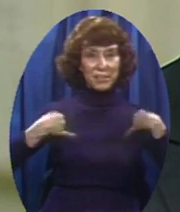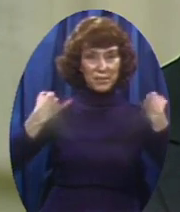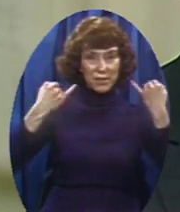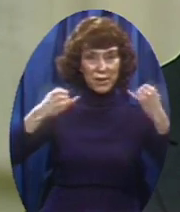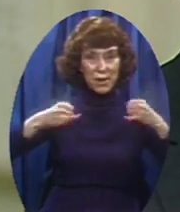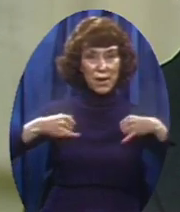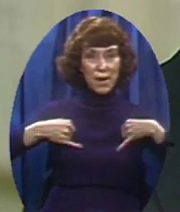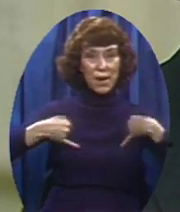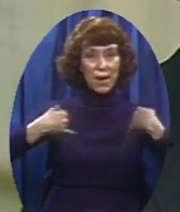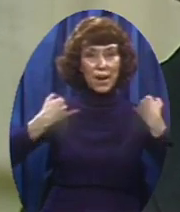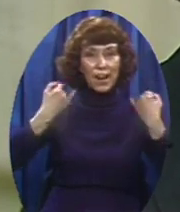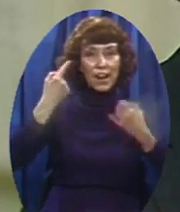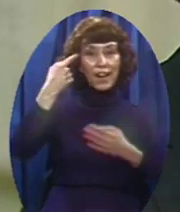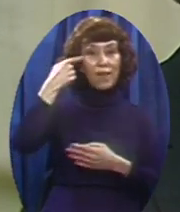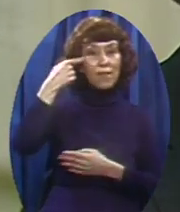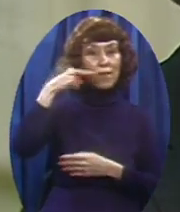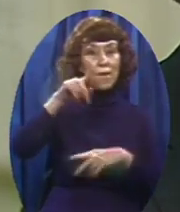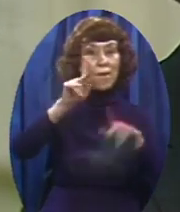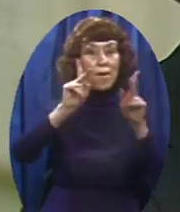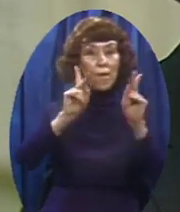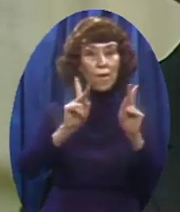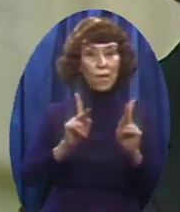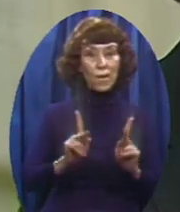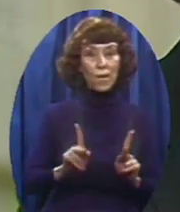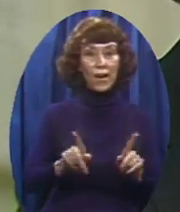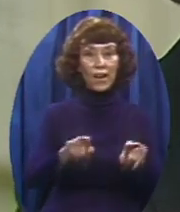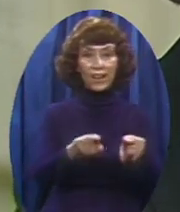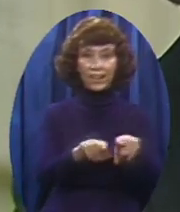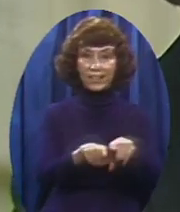joy for one like me.